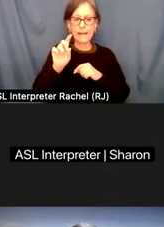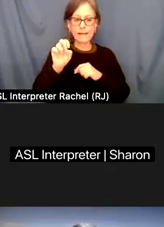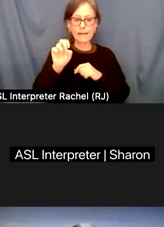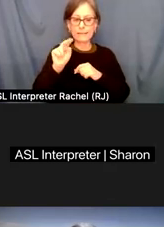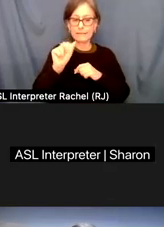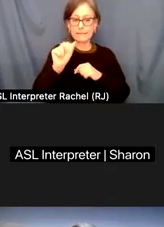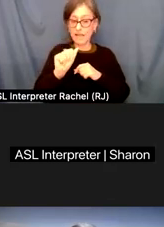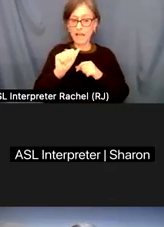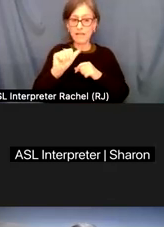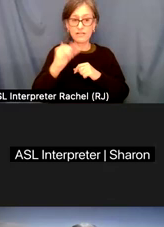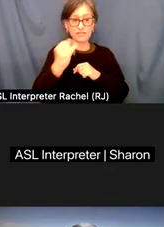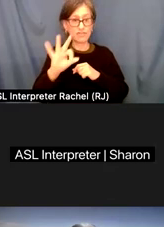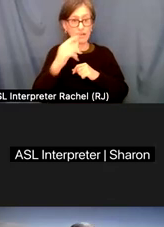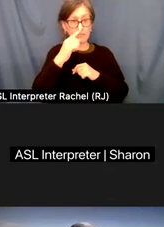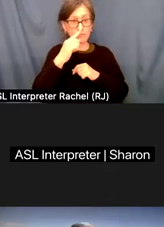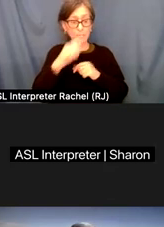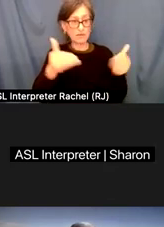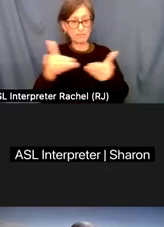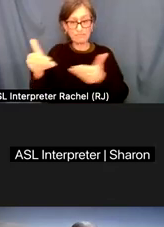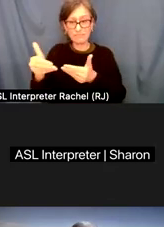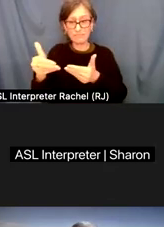a quick introduction and hello?